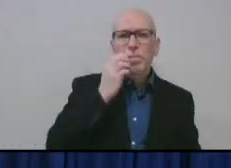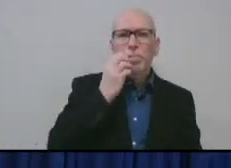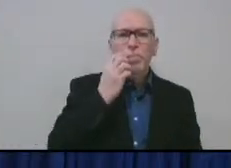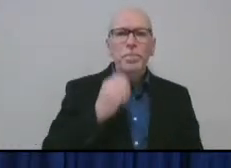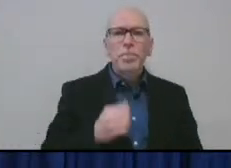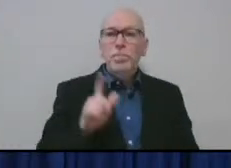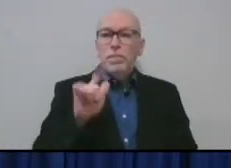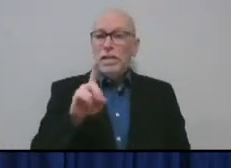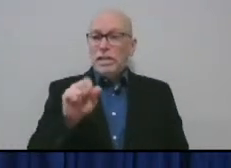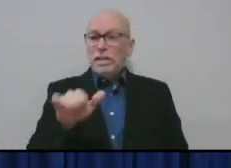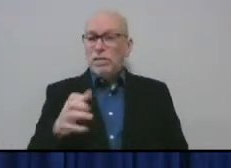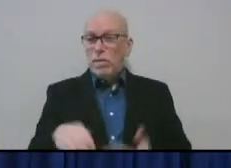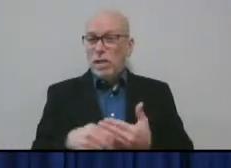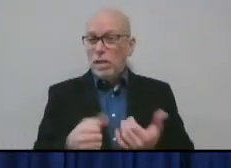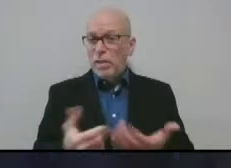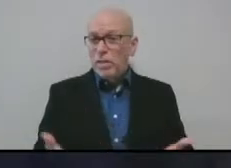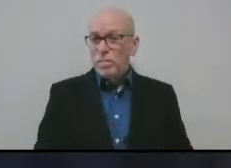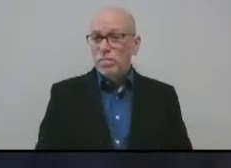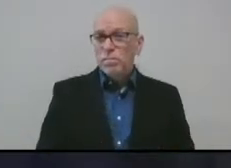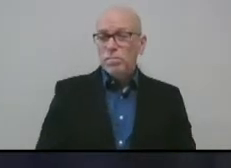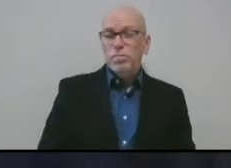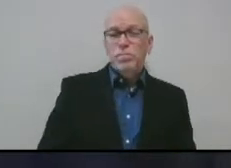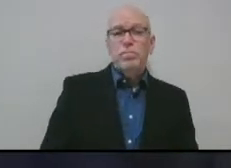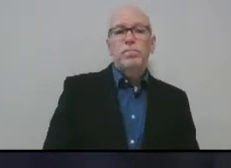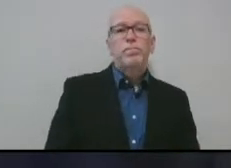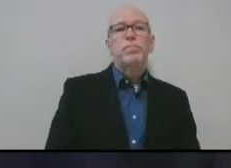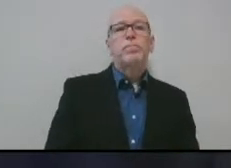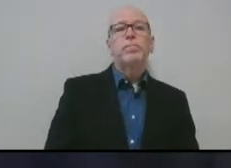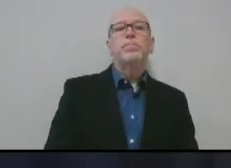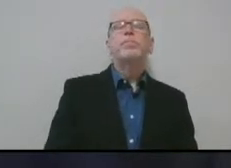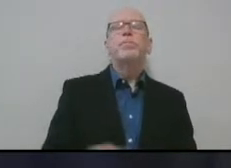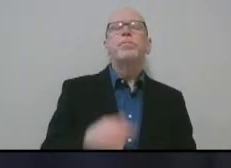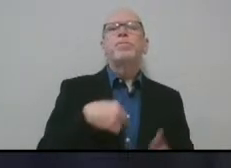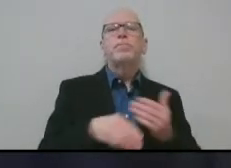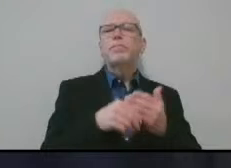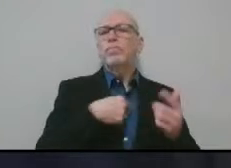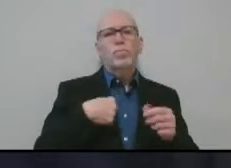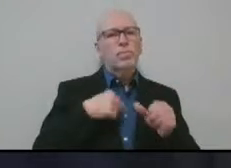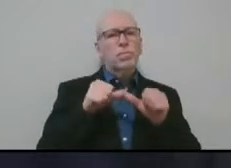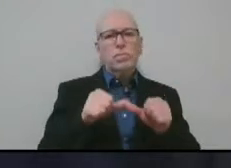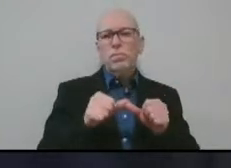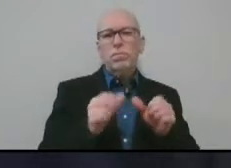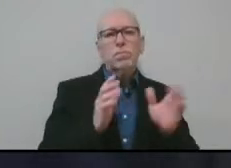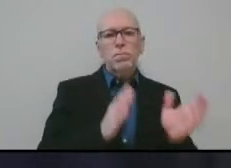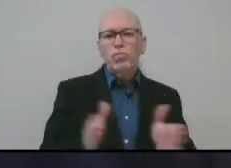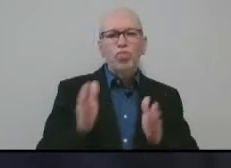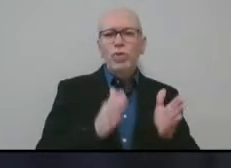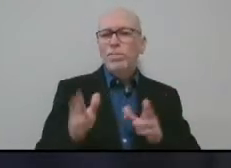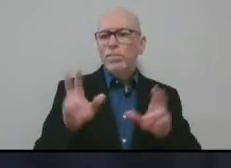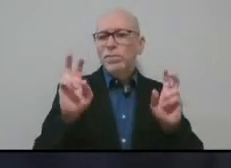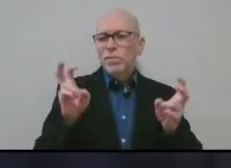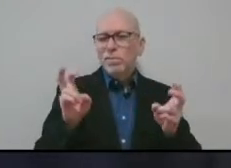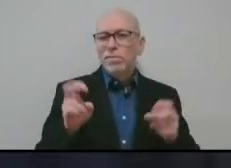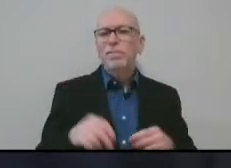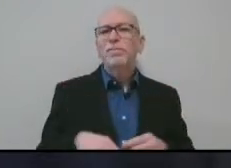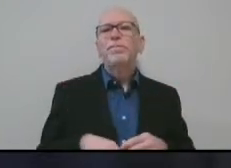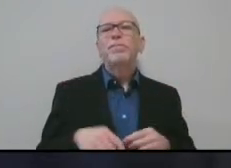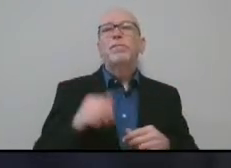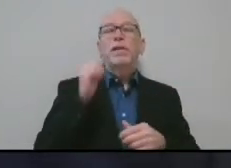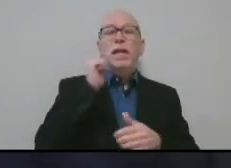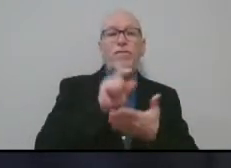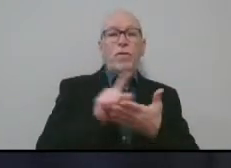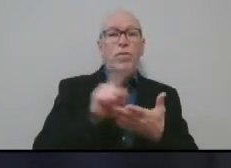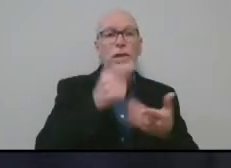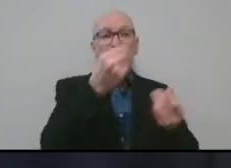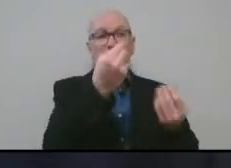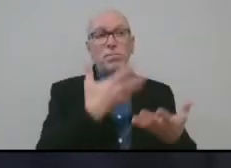you want to add to that? Thanks, Dr. Box. I would just add that we're constantly in preparation mode, that if any given week they come and tell us you